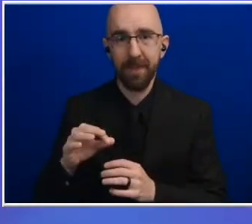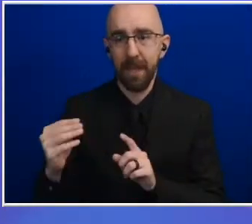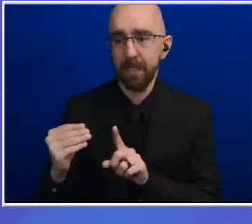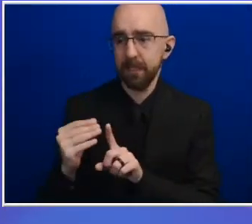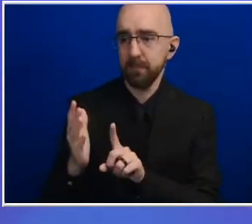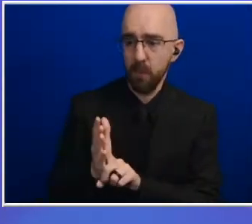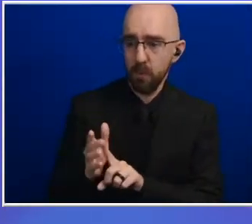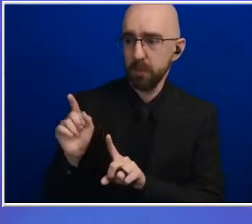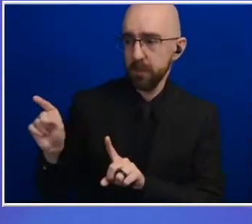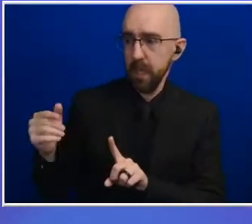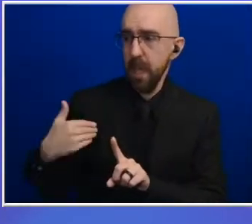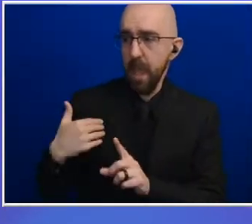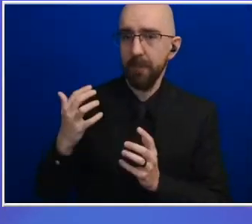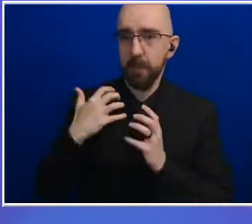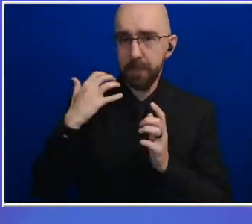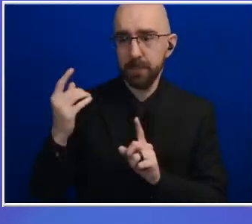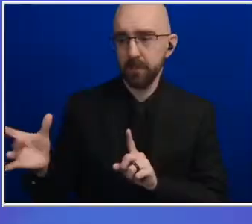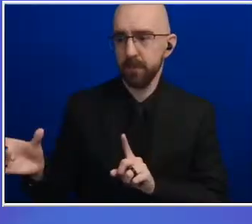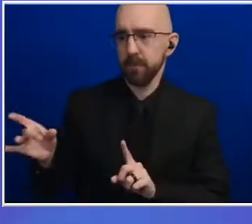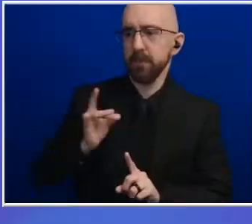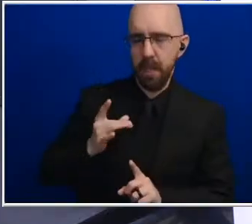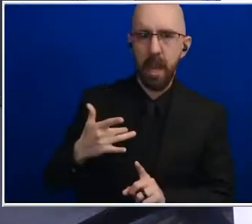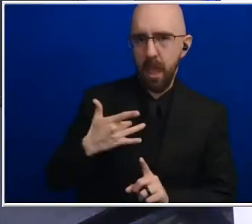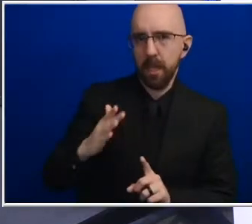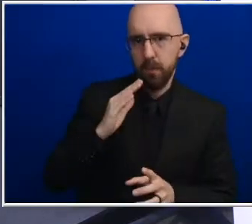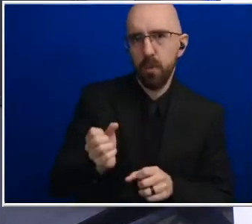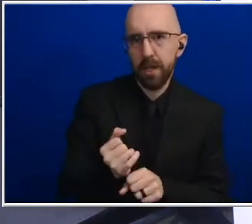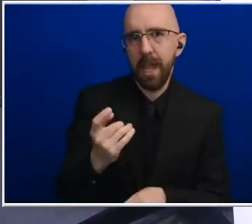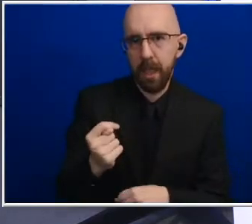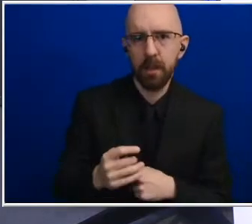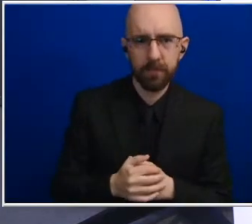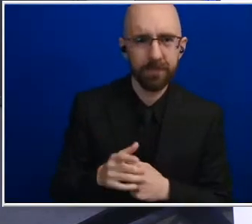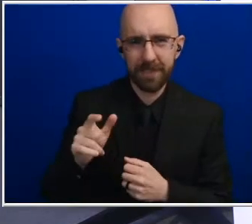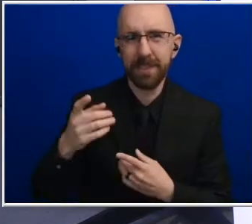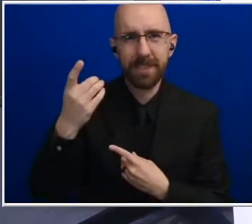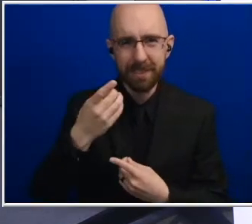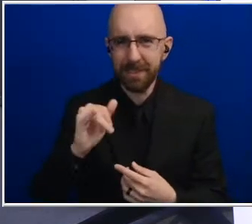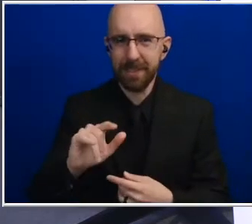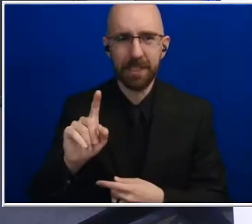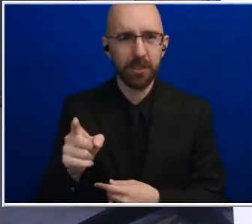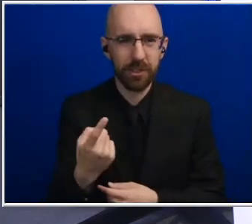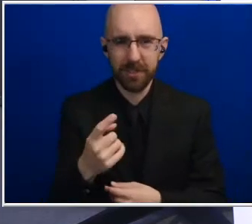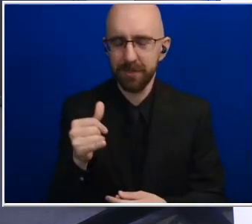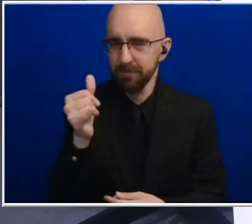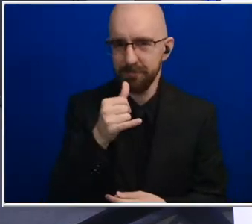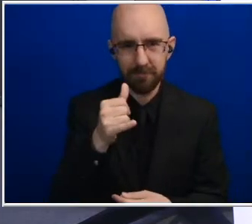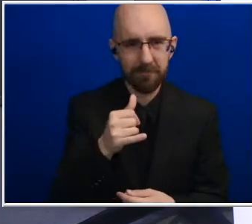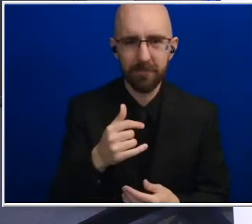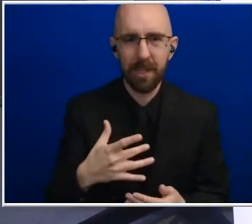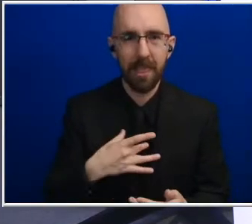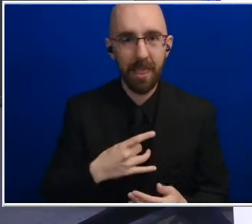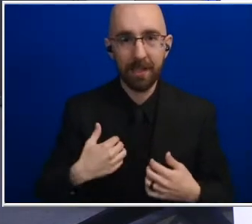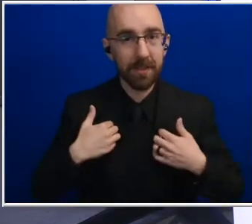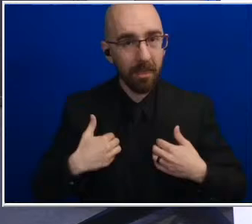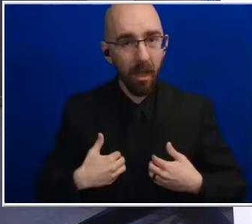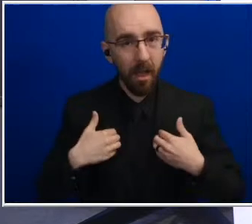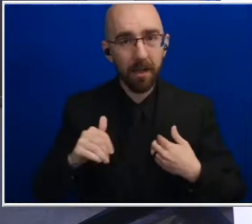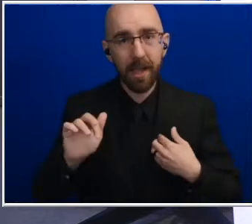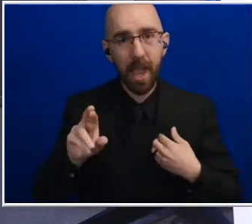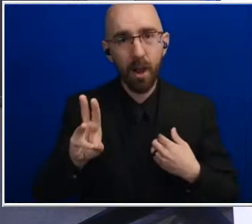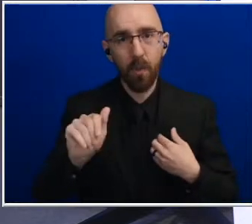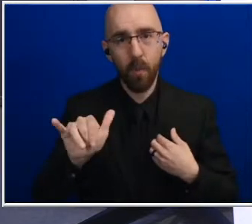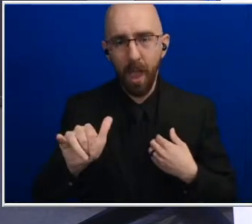are likely to get measles. This is one of those diseases that just, man, likes the lungs, likes the airway, and boom. It's one of the most